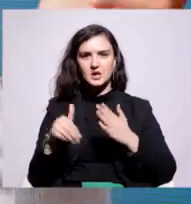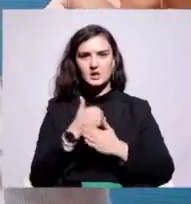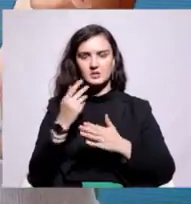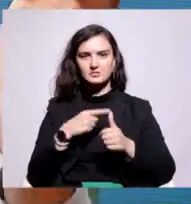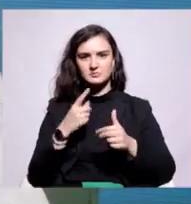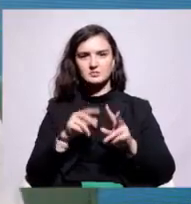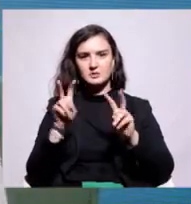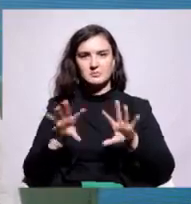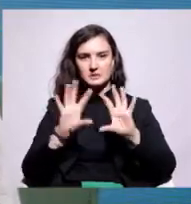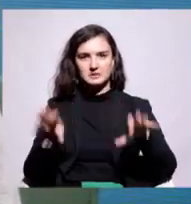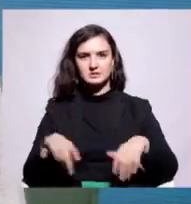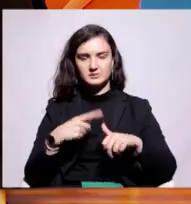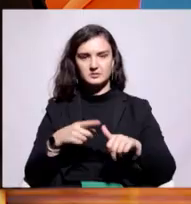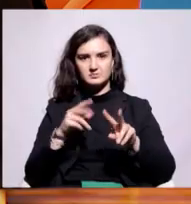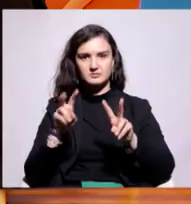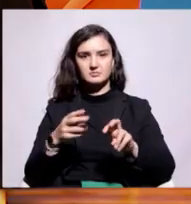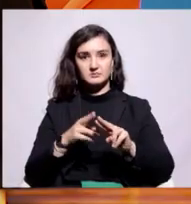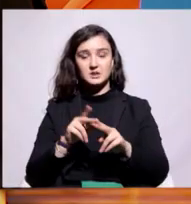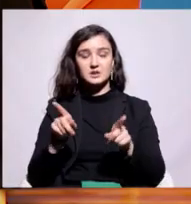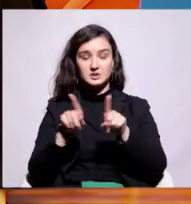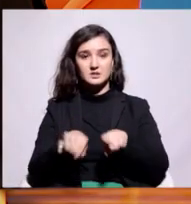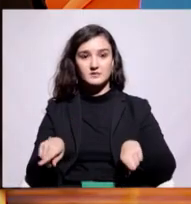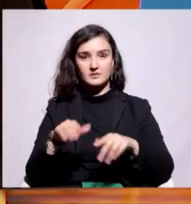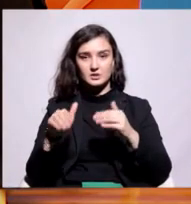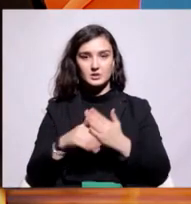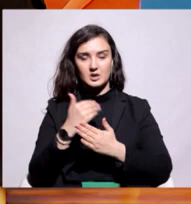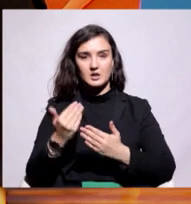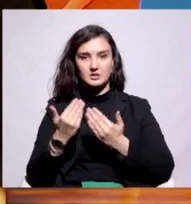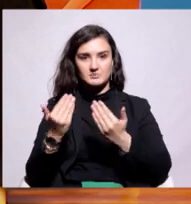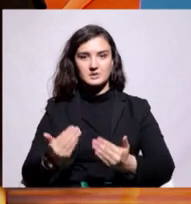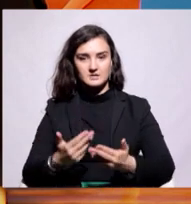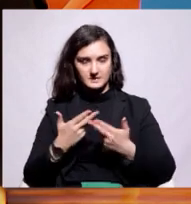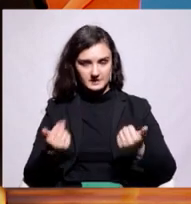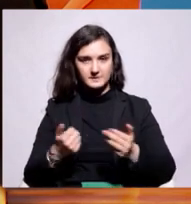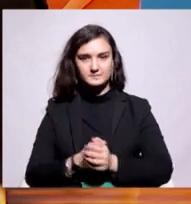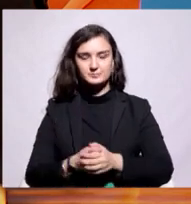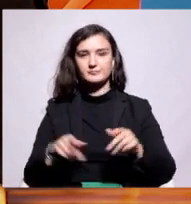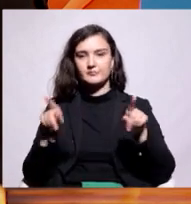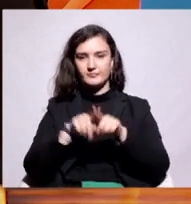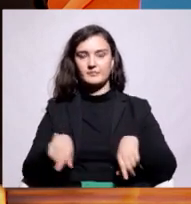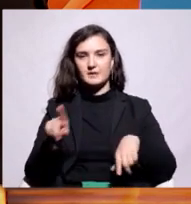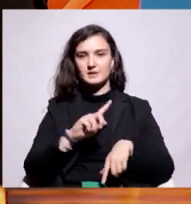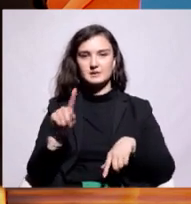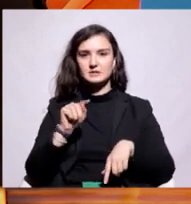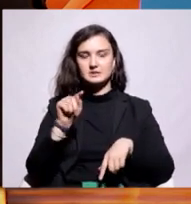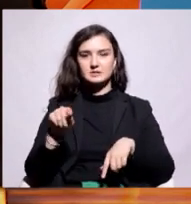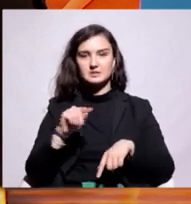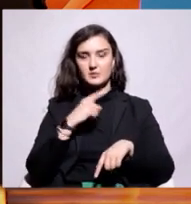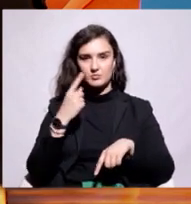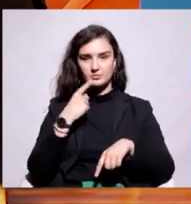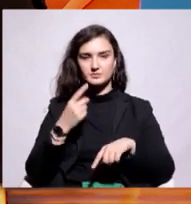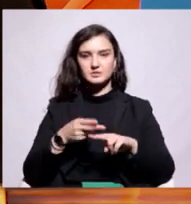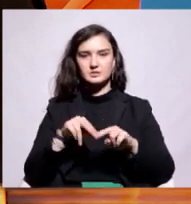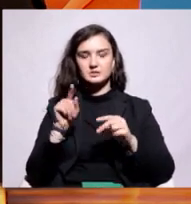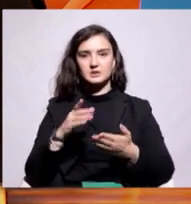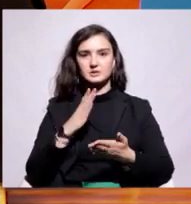a president, and this is also new for him. Yes. Also, what he notices